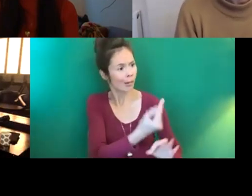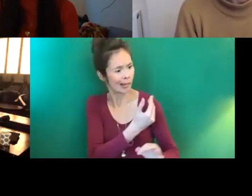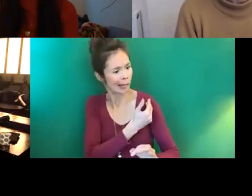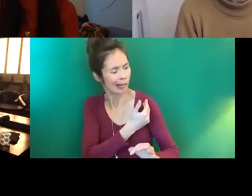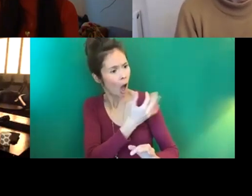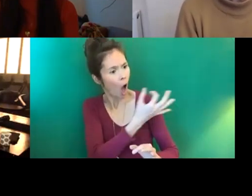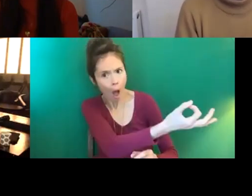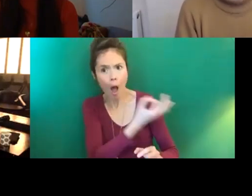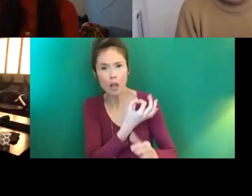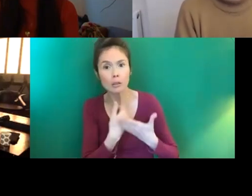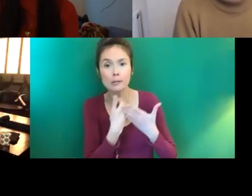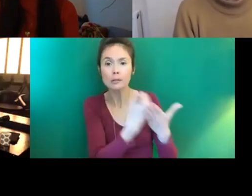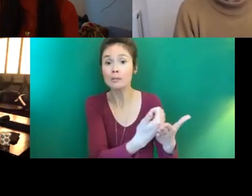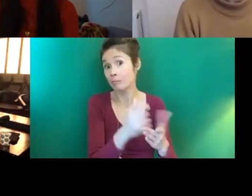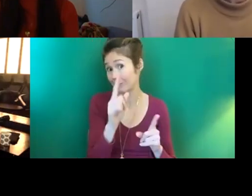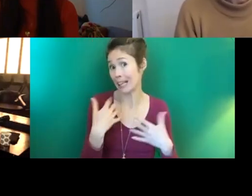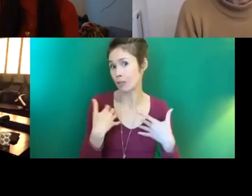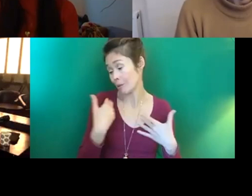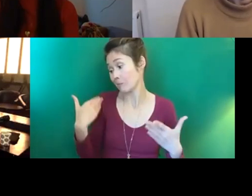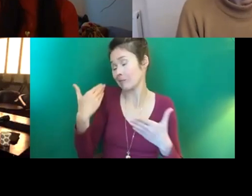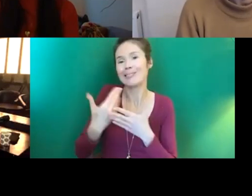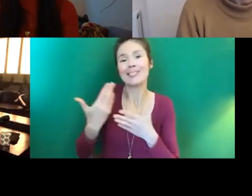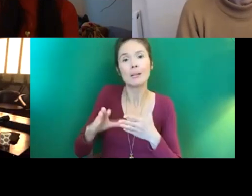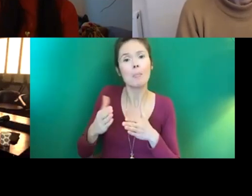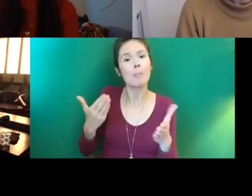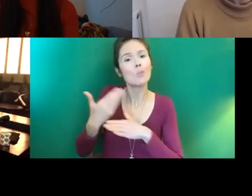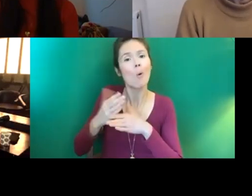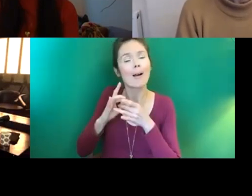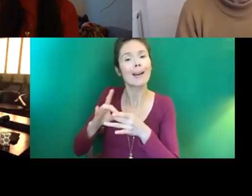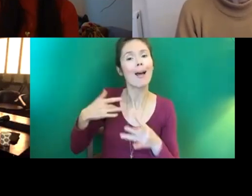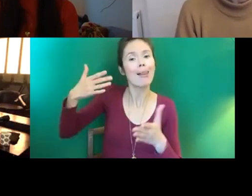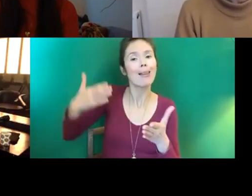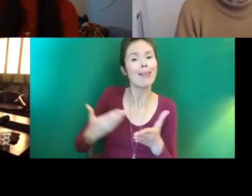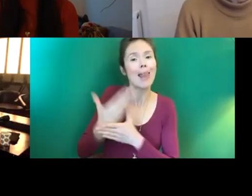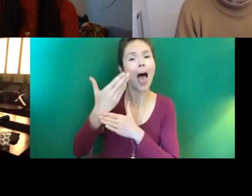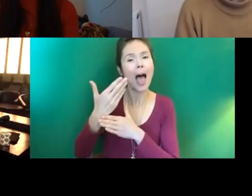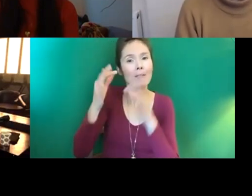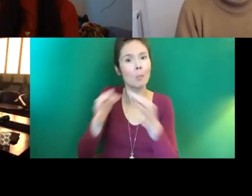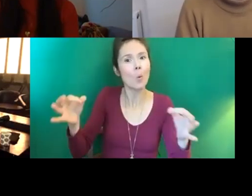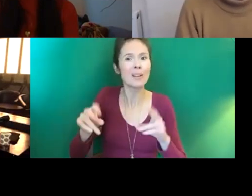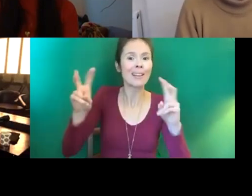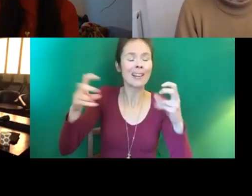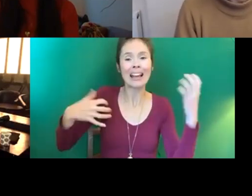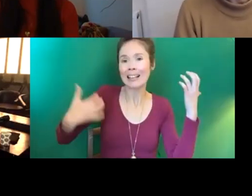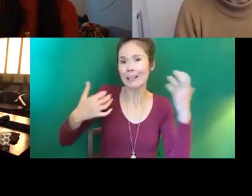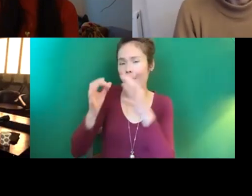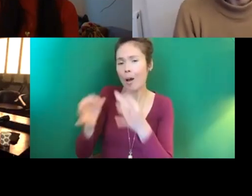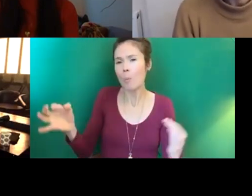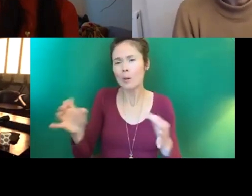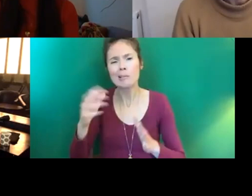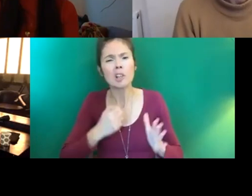live music and guitar music and those bigger festivals. I couldn't speak too clearly on like the